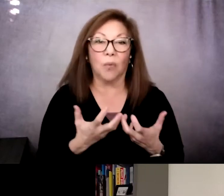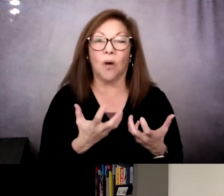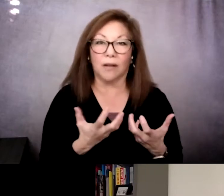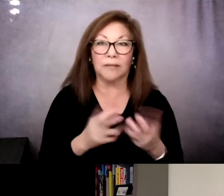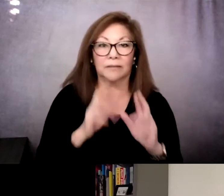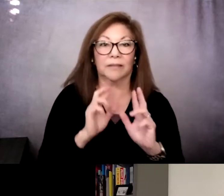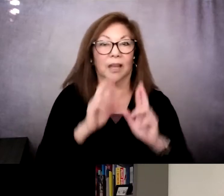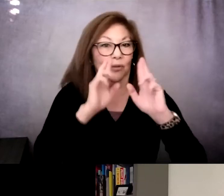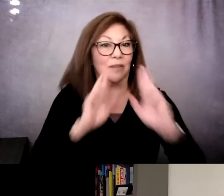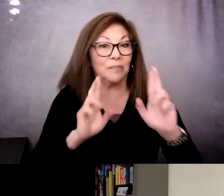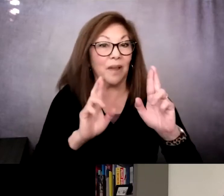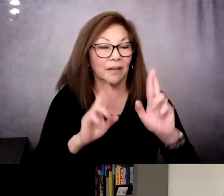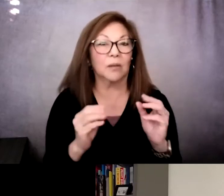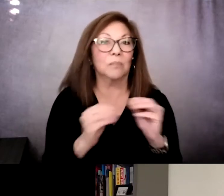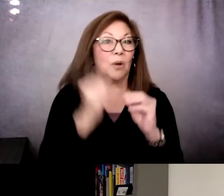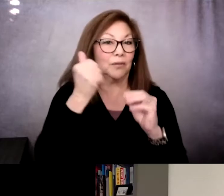respect most